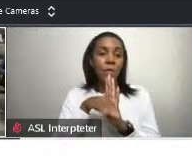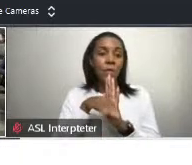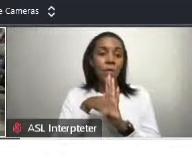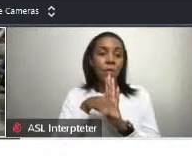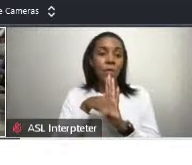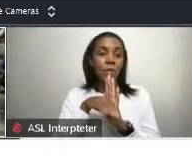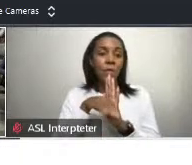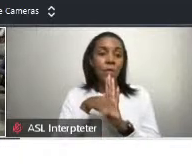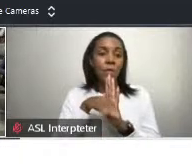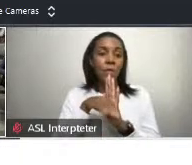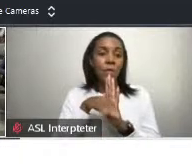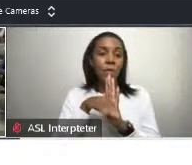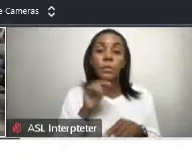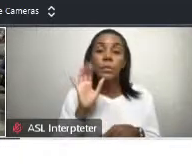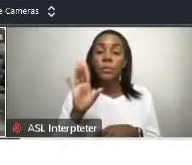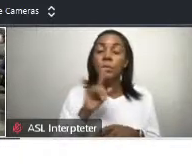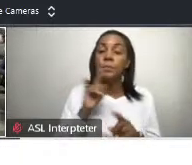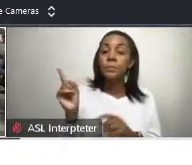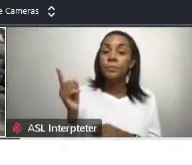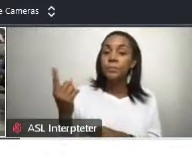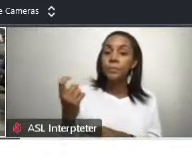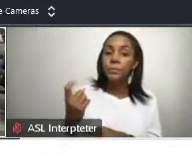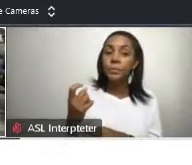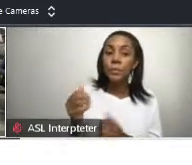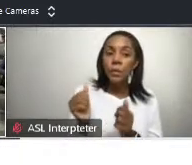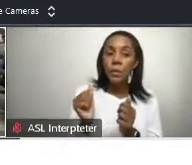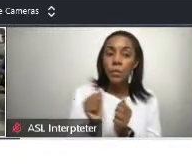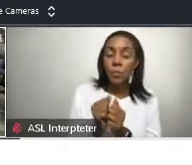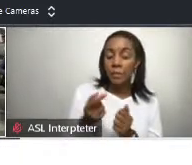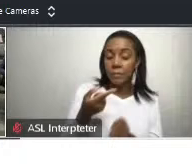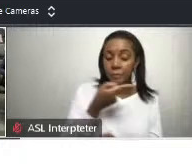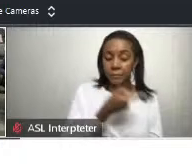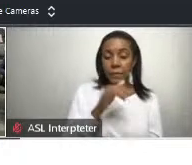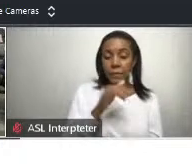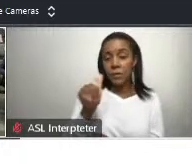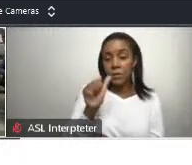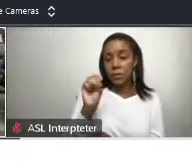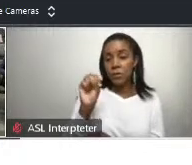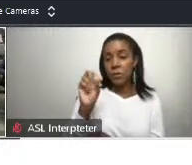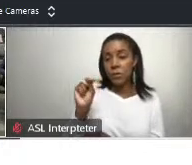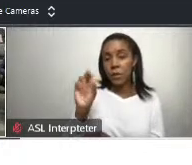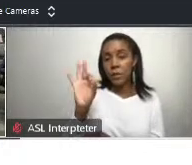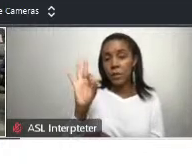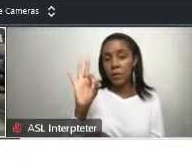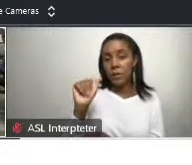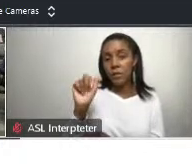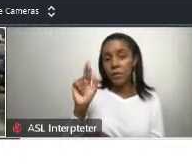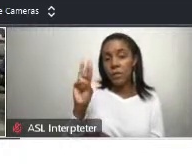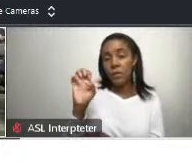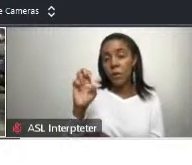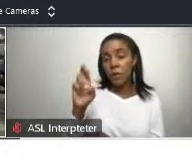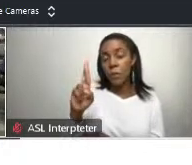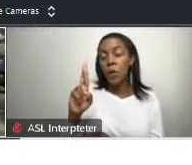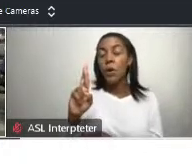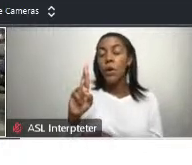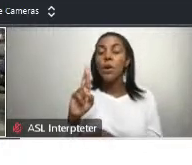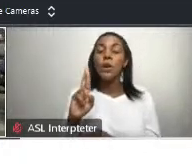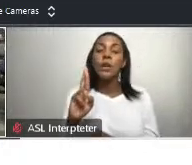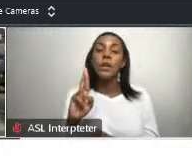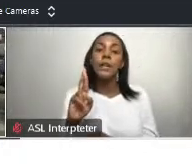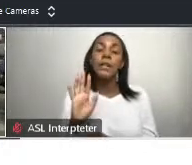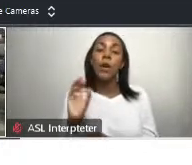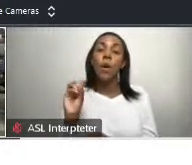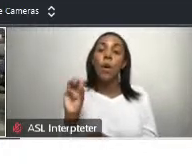question, Councilman Carlisle, we have Mr. Jason Farmer, who is the founder and owner of